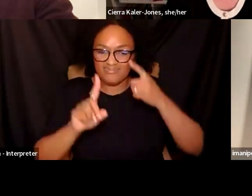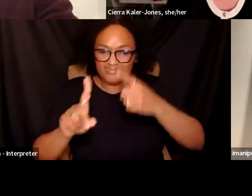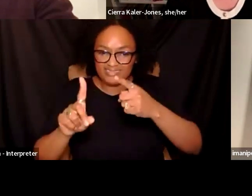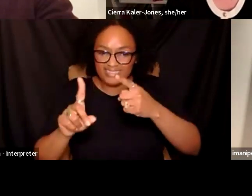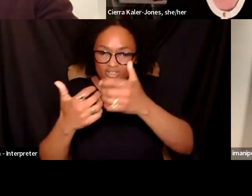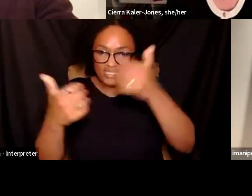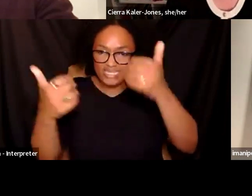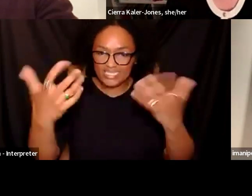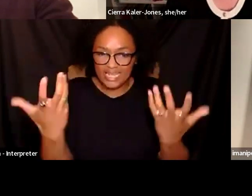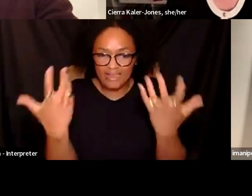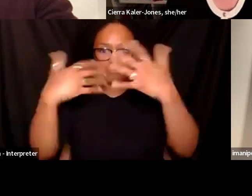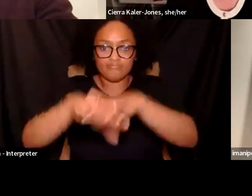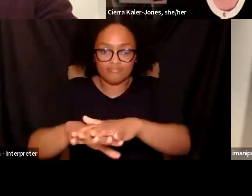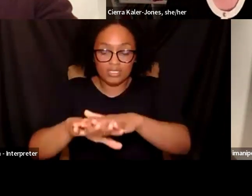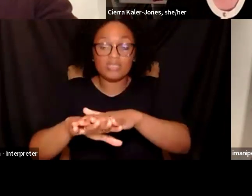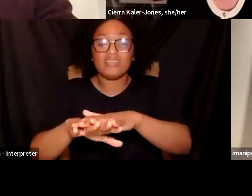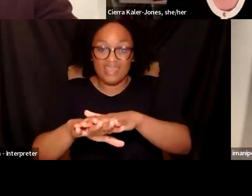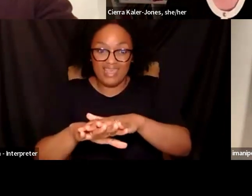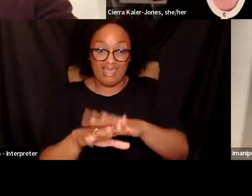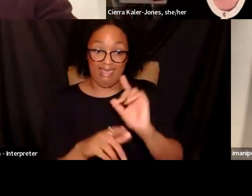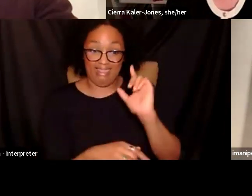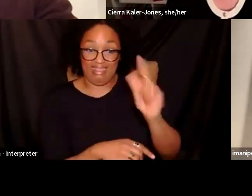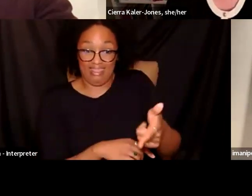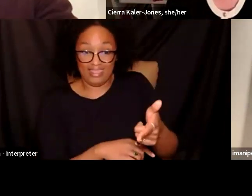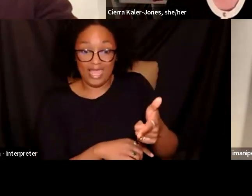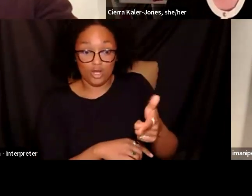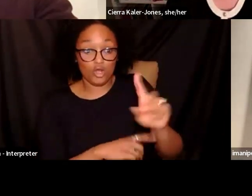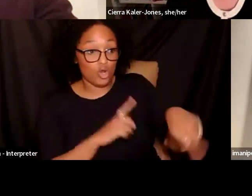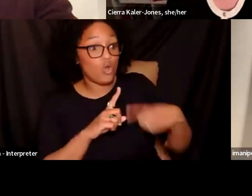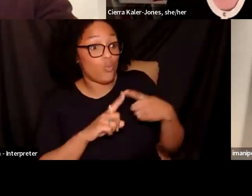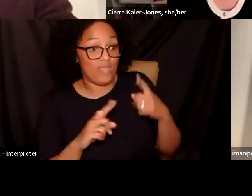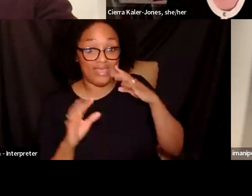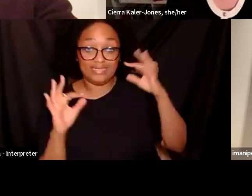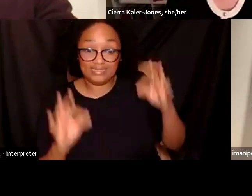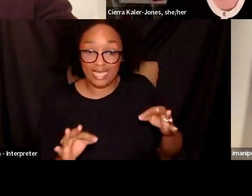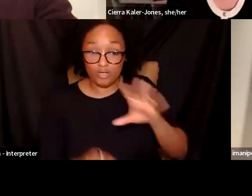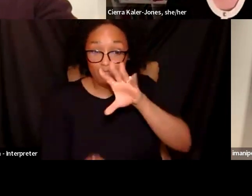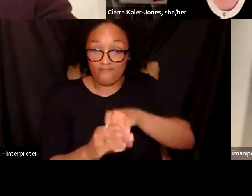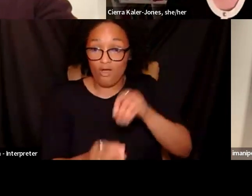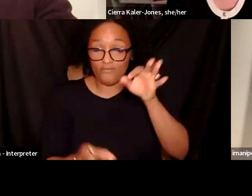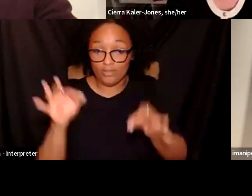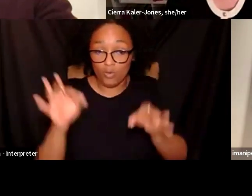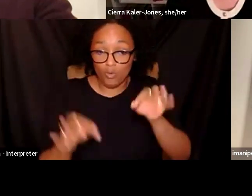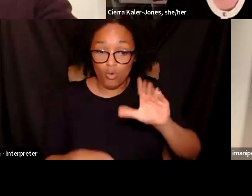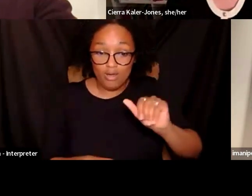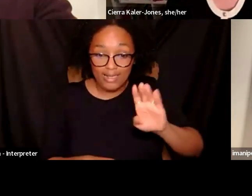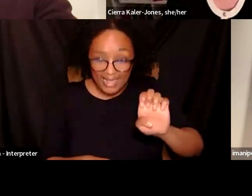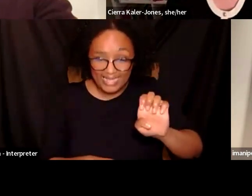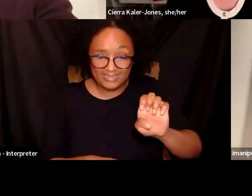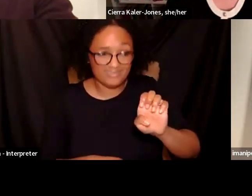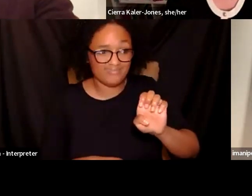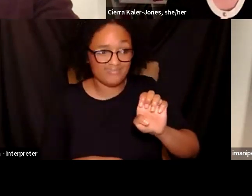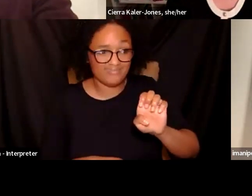actually penalized by the society for opening the society up, right? And so so to me that,